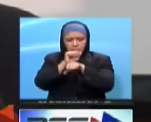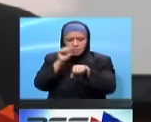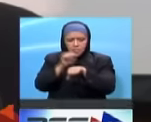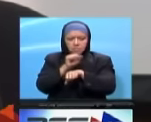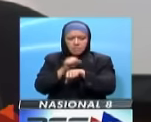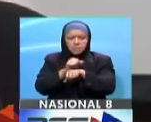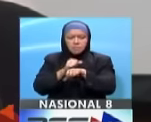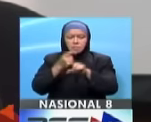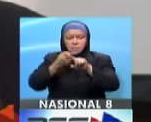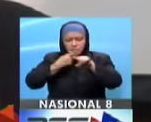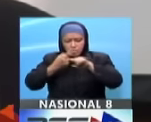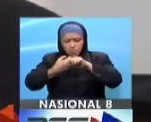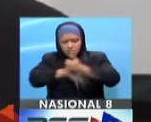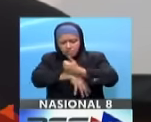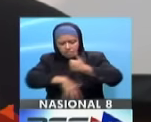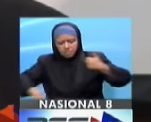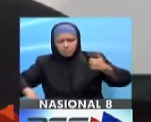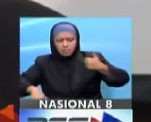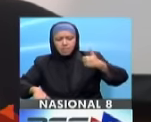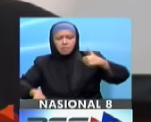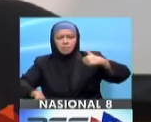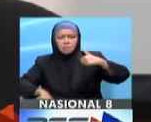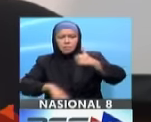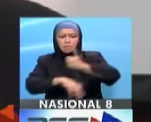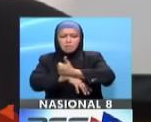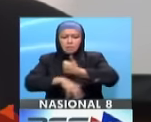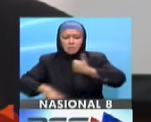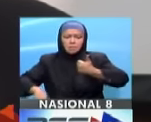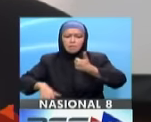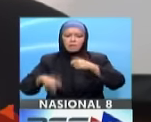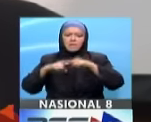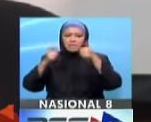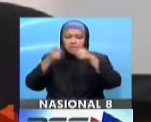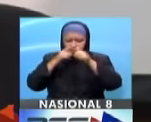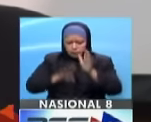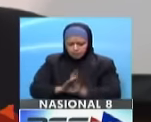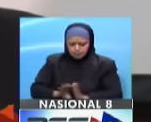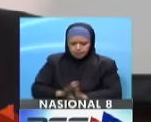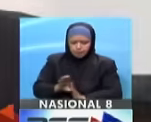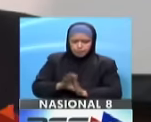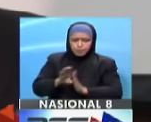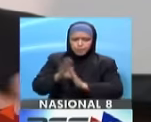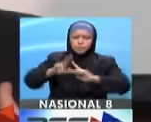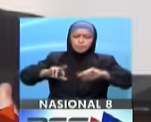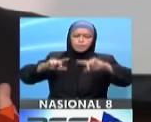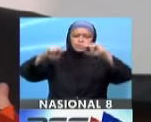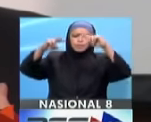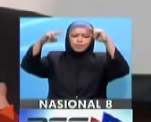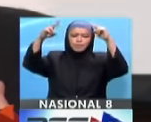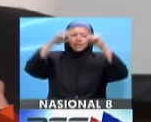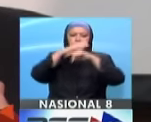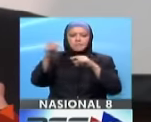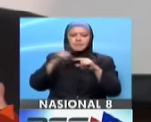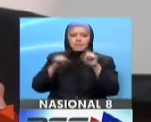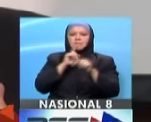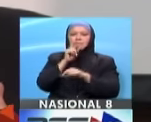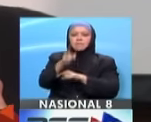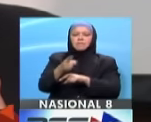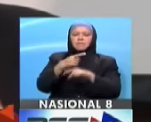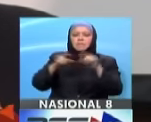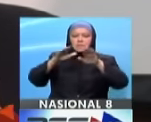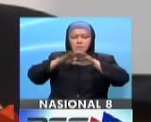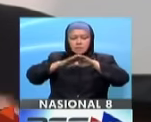low levels of development at the grassroots level. And quite frankly, as parents of kids in